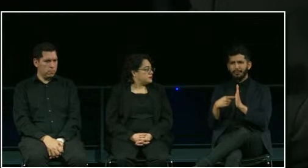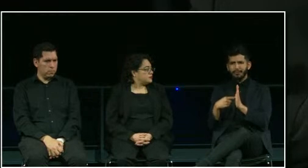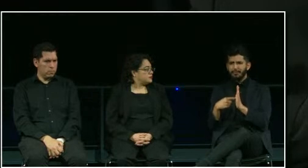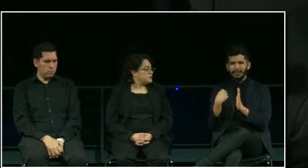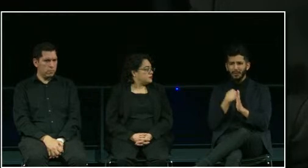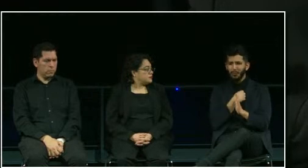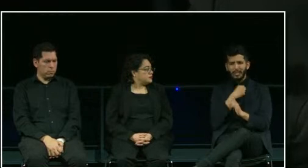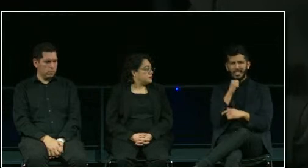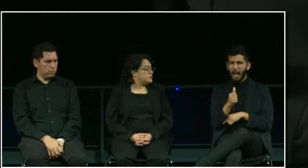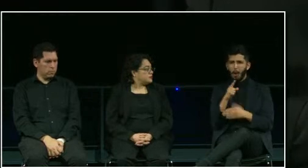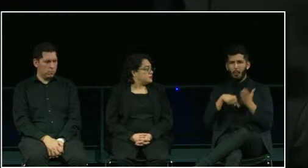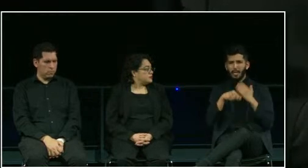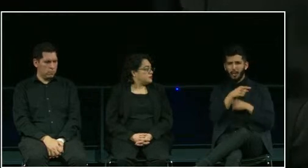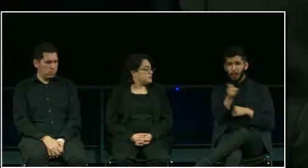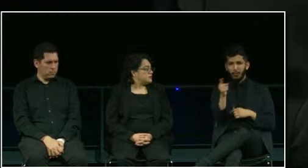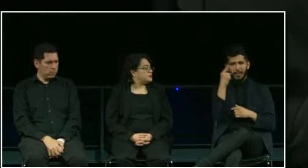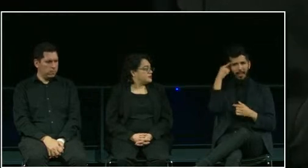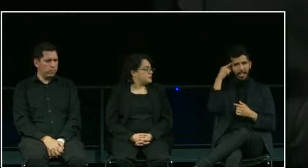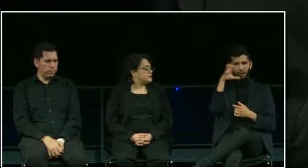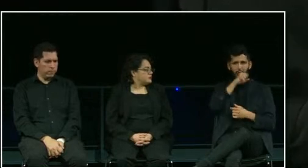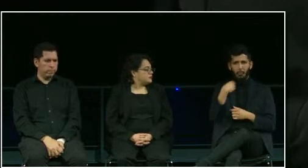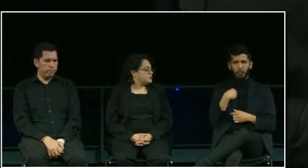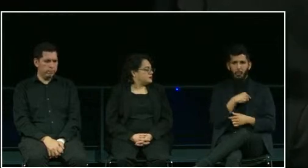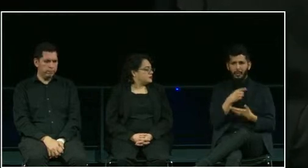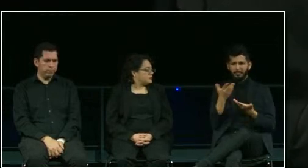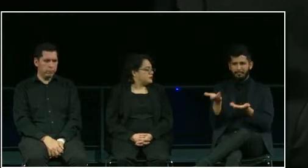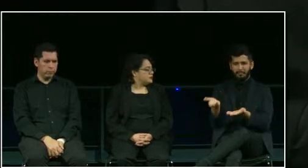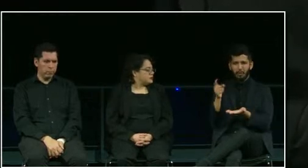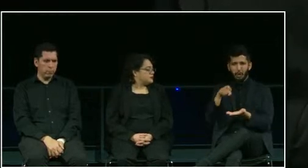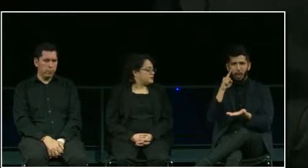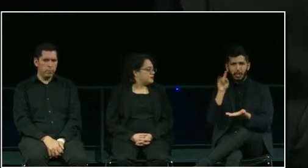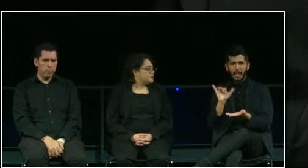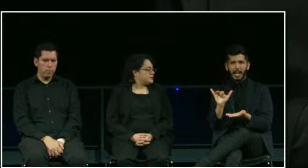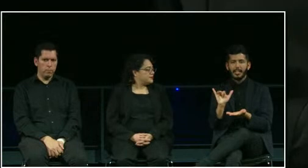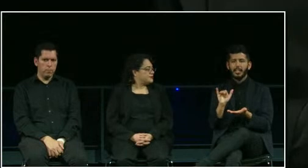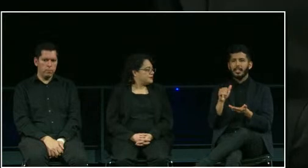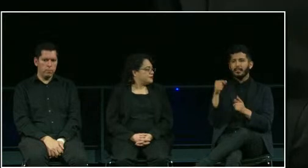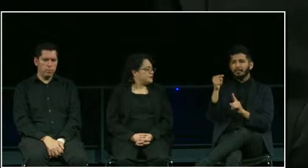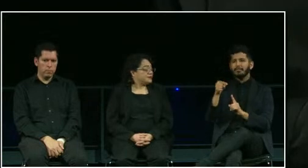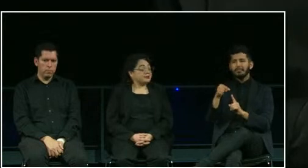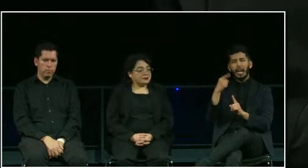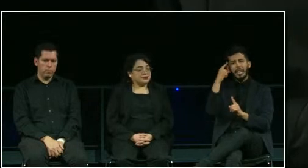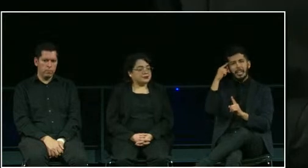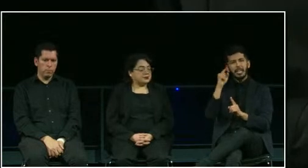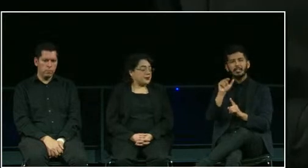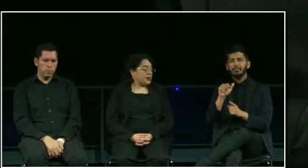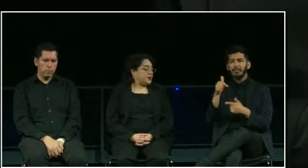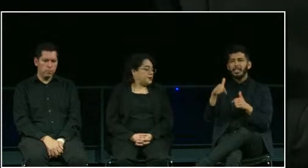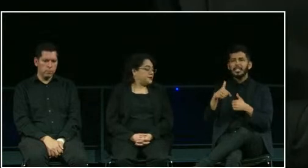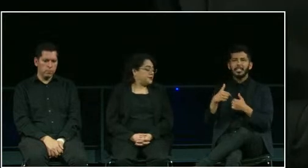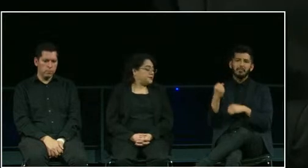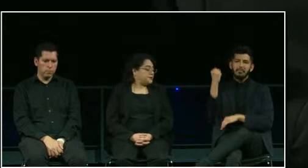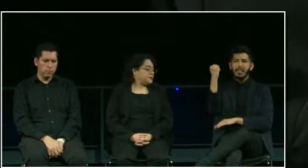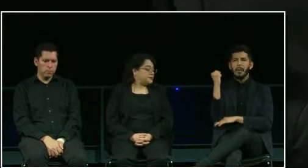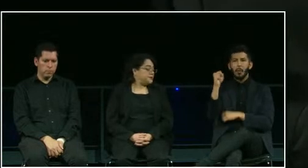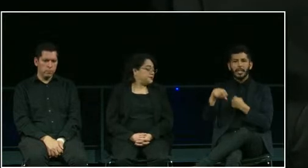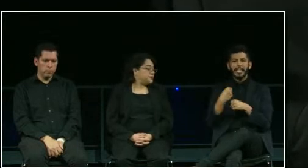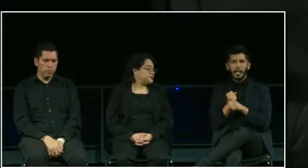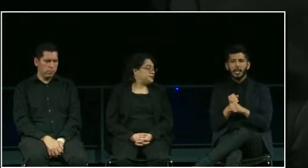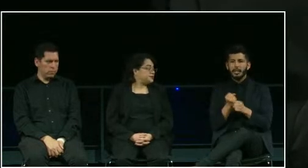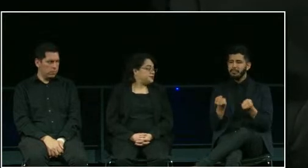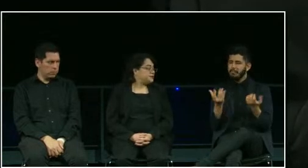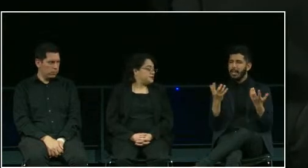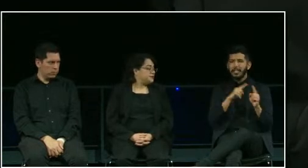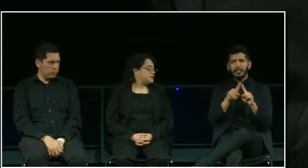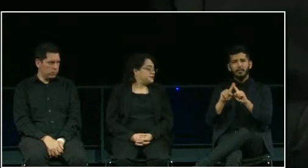think we are. All the movies this year. I think it's a landmark year in many, many ways because